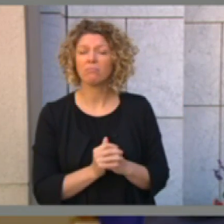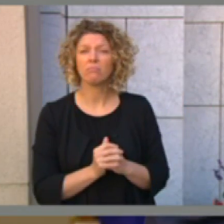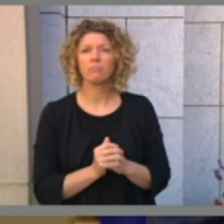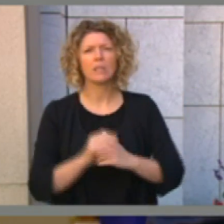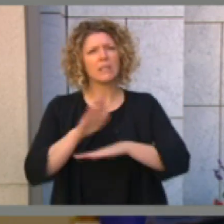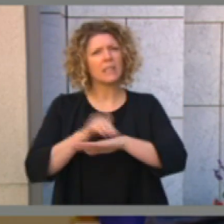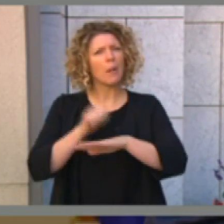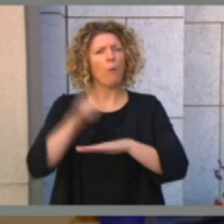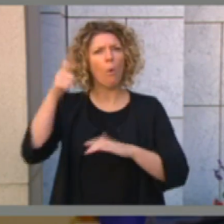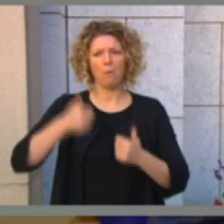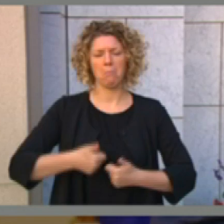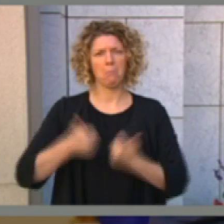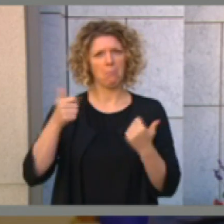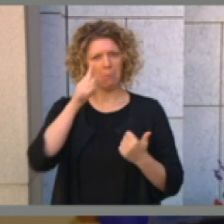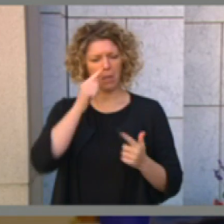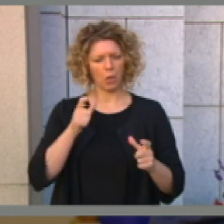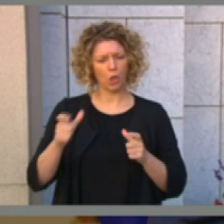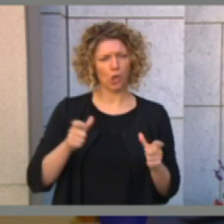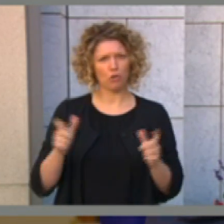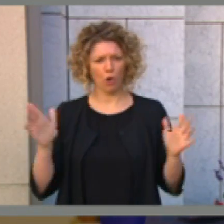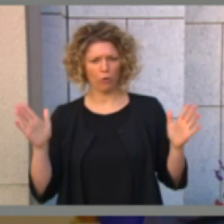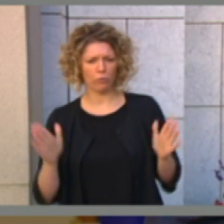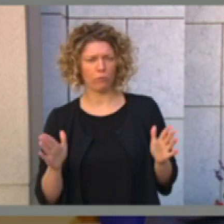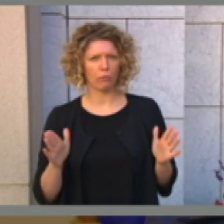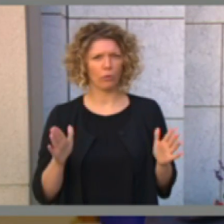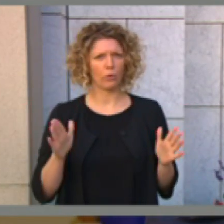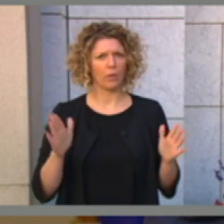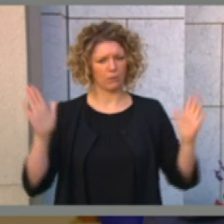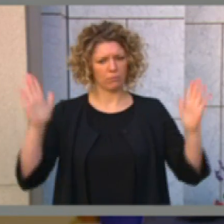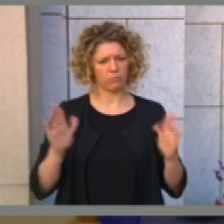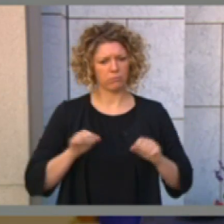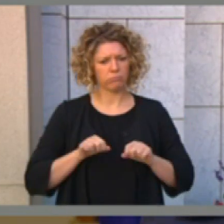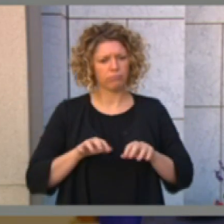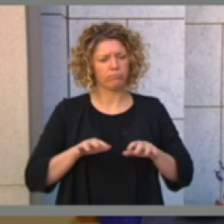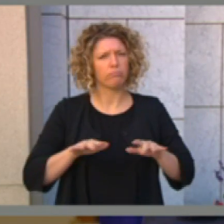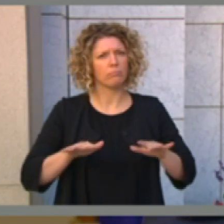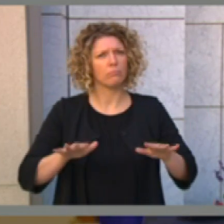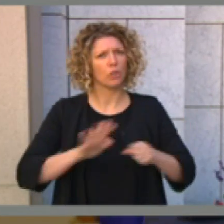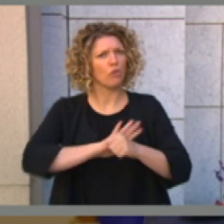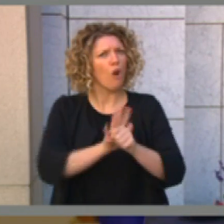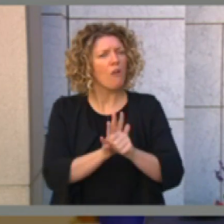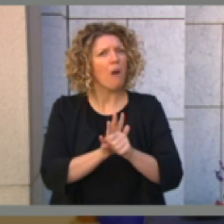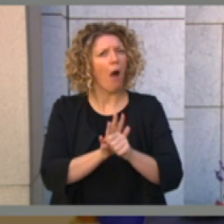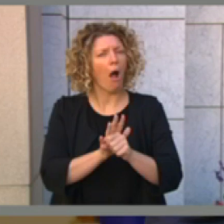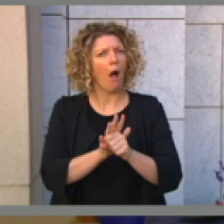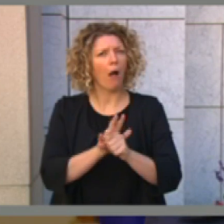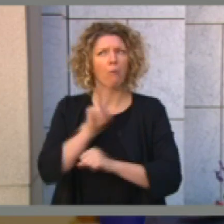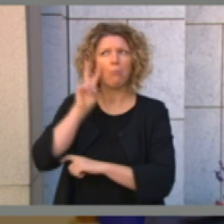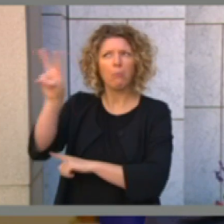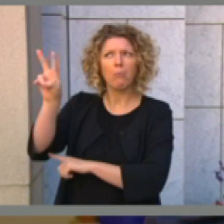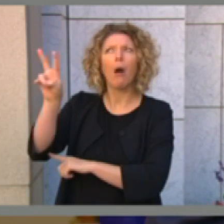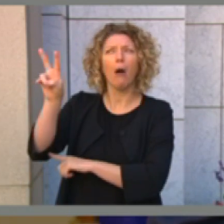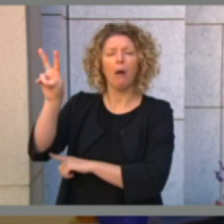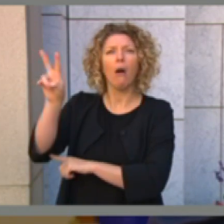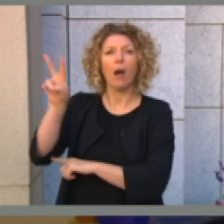quite effective in managing and limiting the transmission of this virus in that country. The health advice